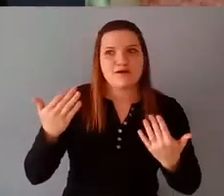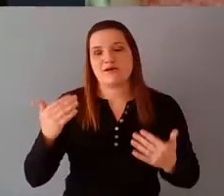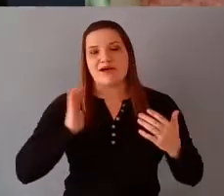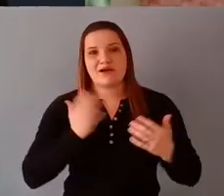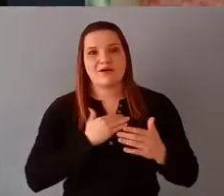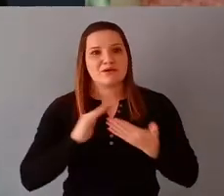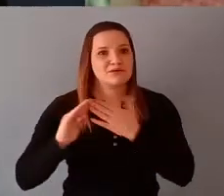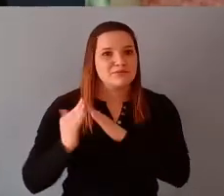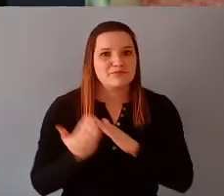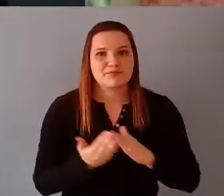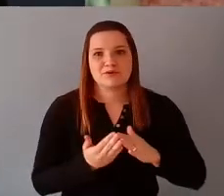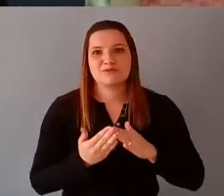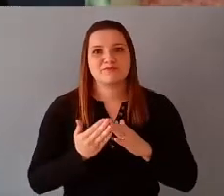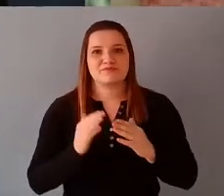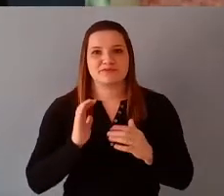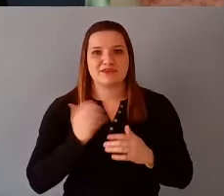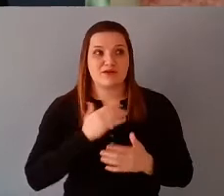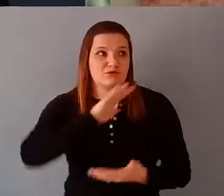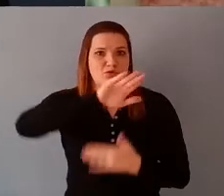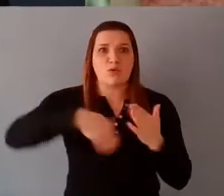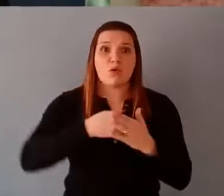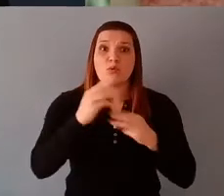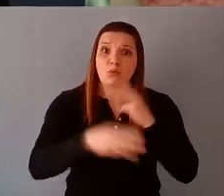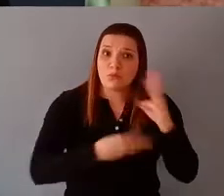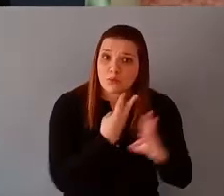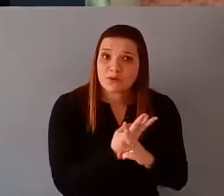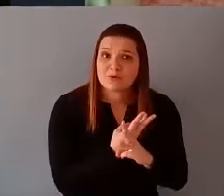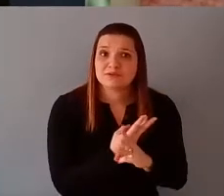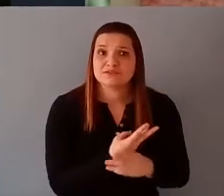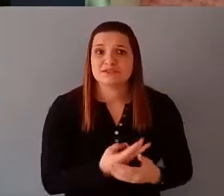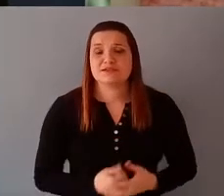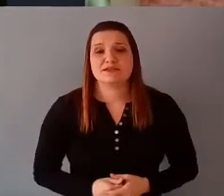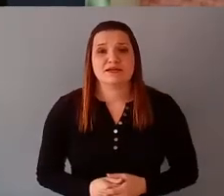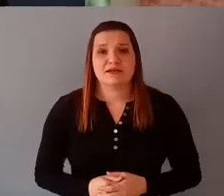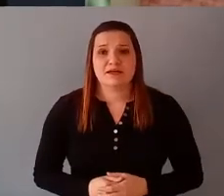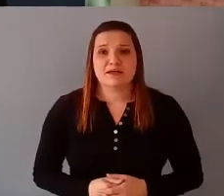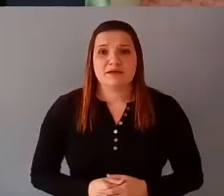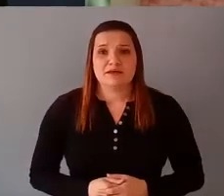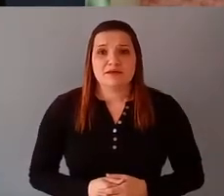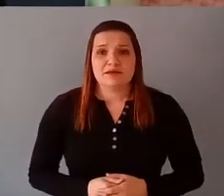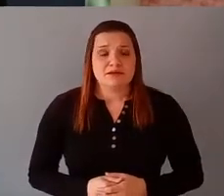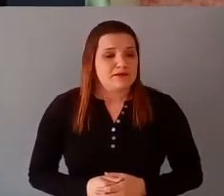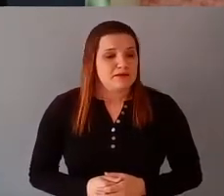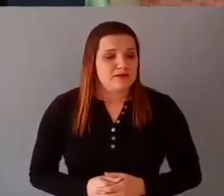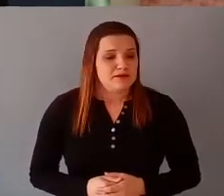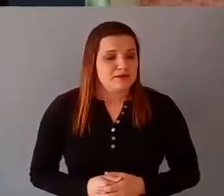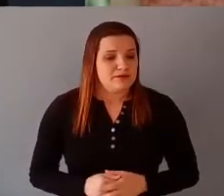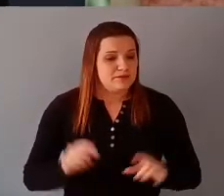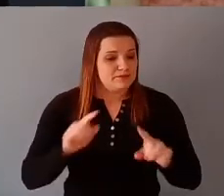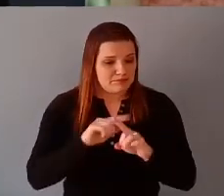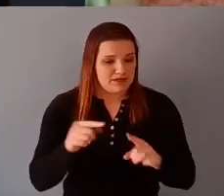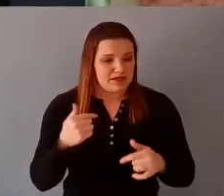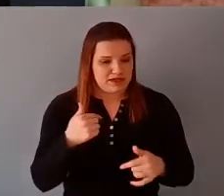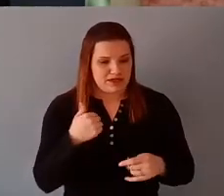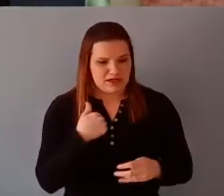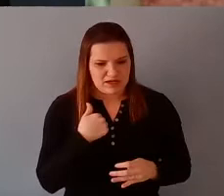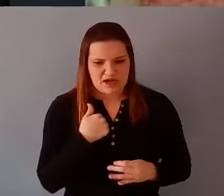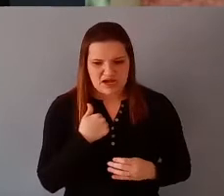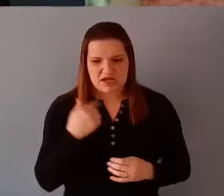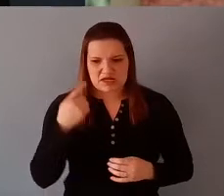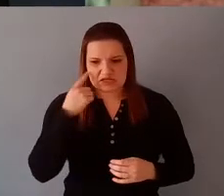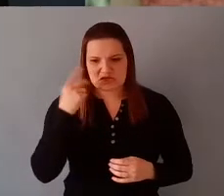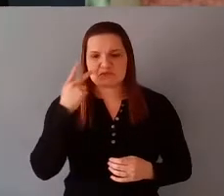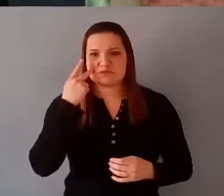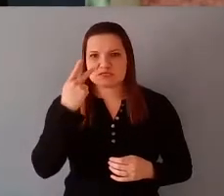community and again our entire world. But I'm projecting that we're going to see